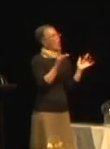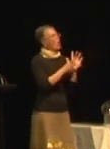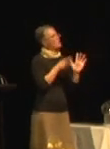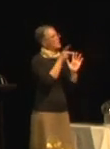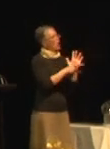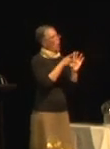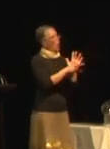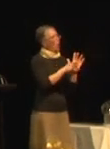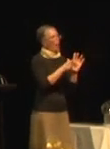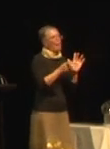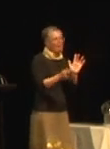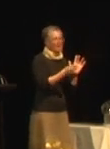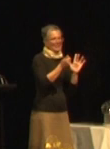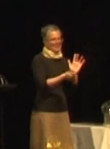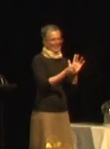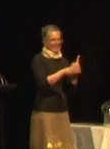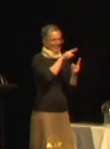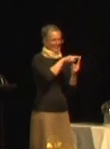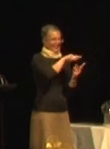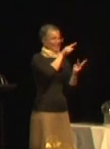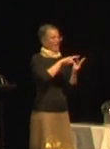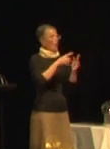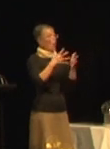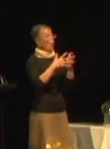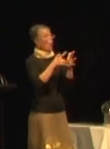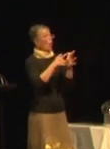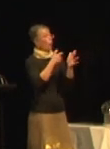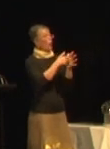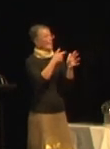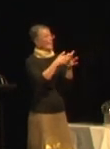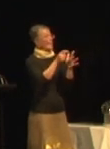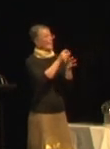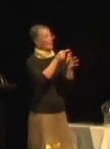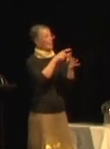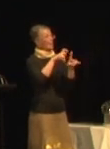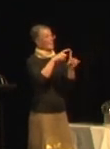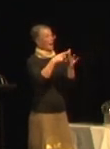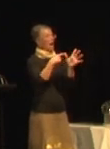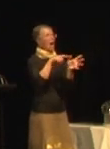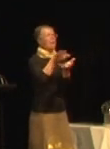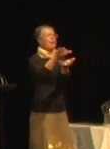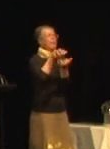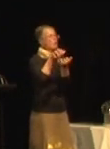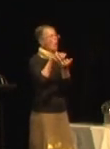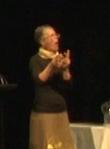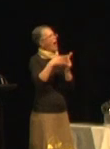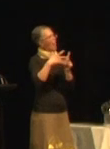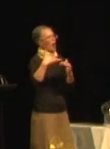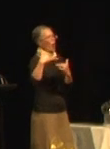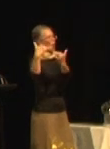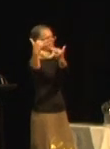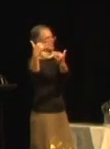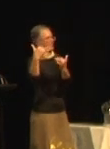also borrowed an audience. Wikipedia borrowed the audience of Slashdot. Hank and John Green at the Vlog